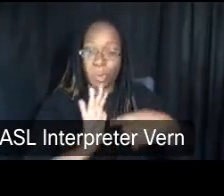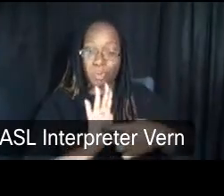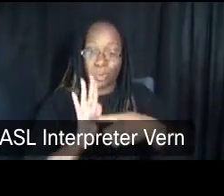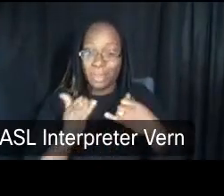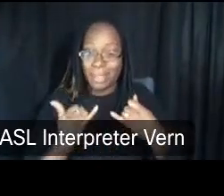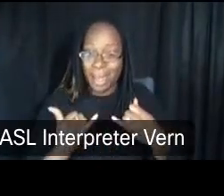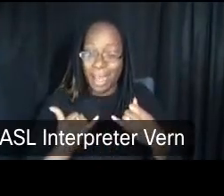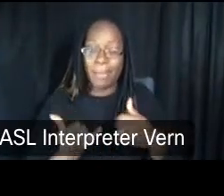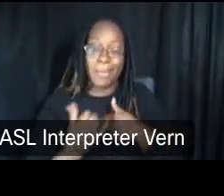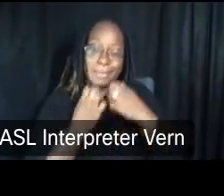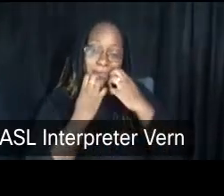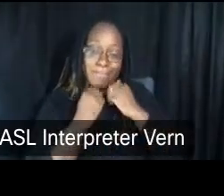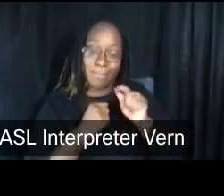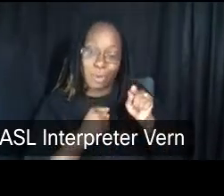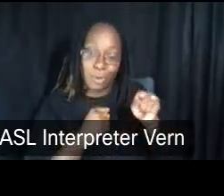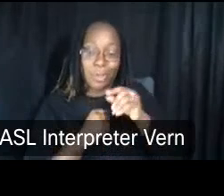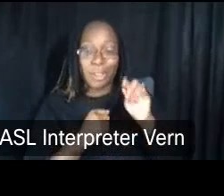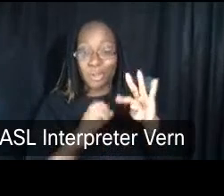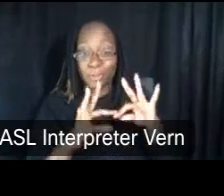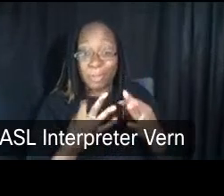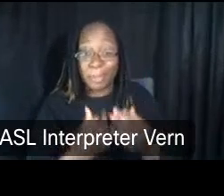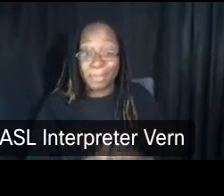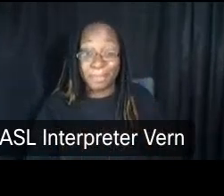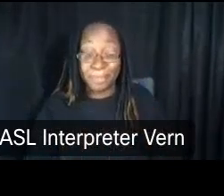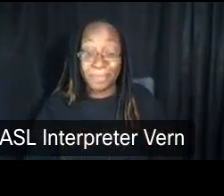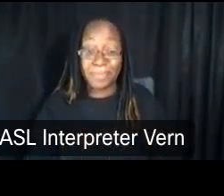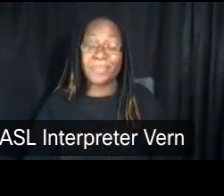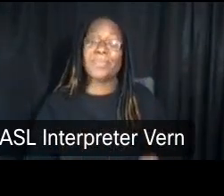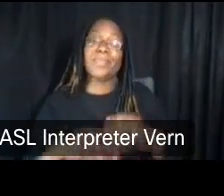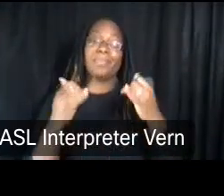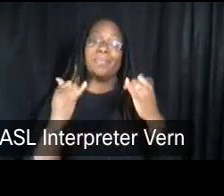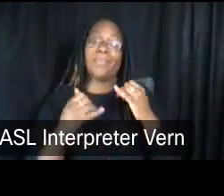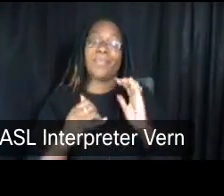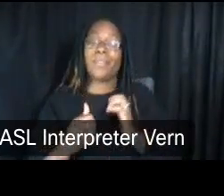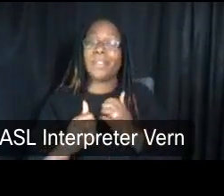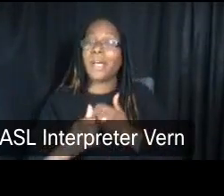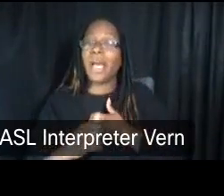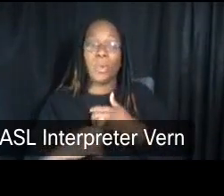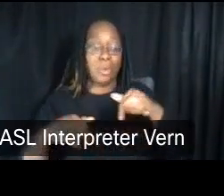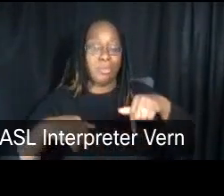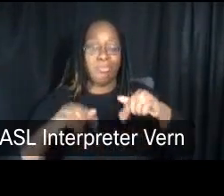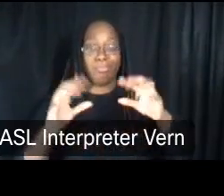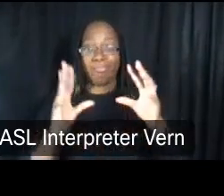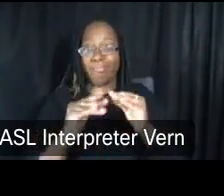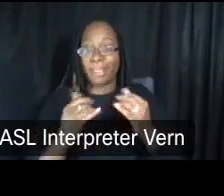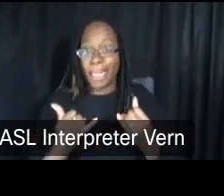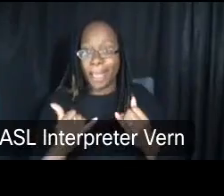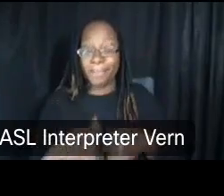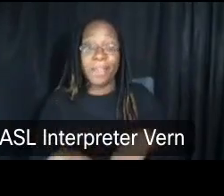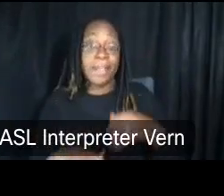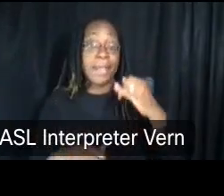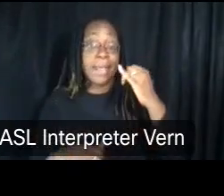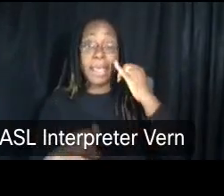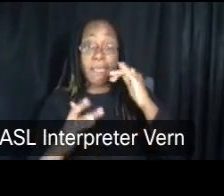Now for some troubleshooting tips about this platform. If you get disconnected from today's session at any point,